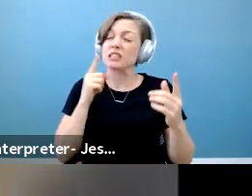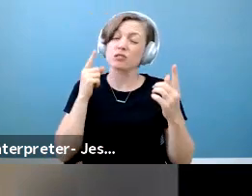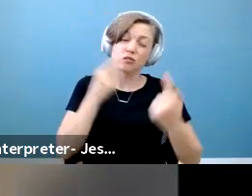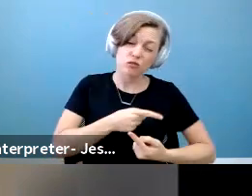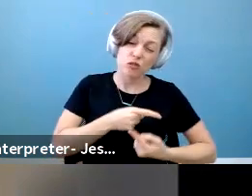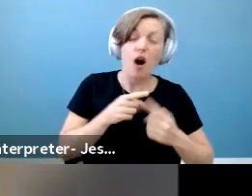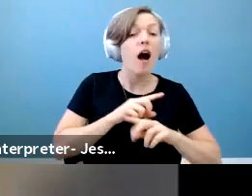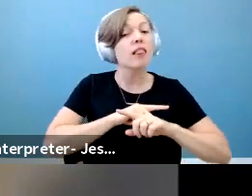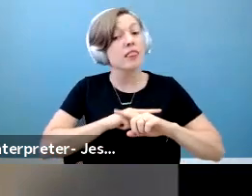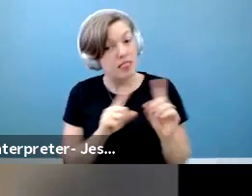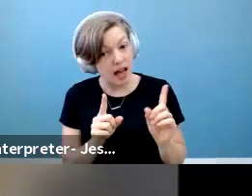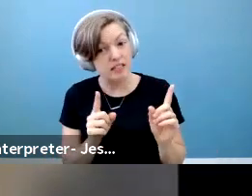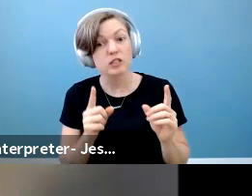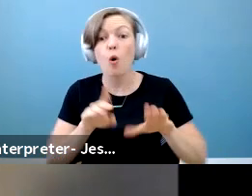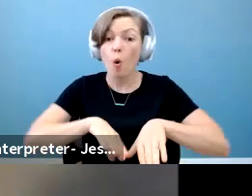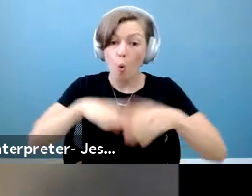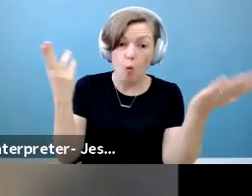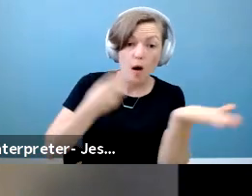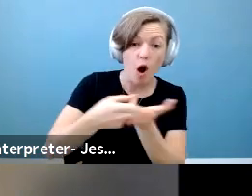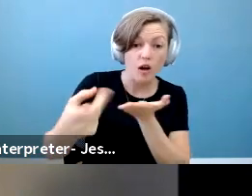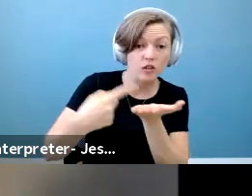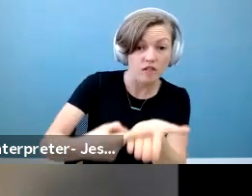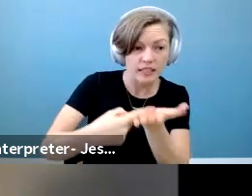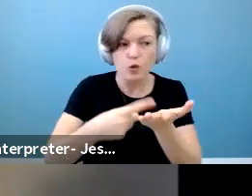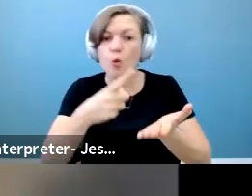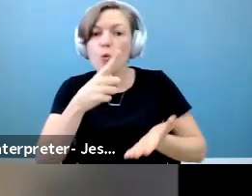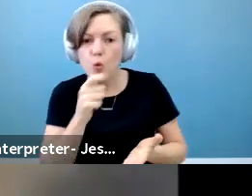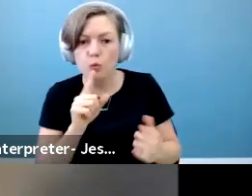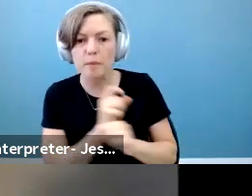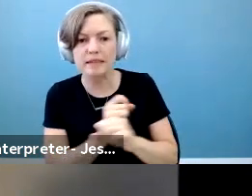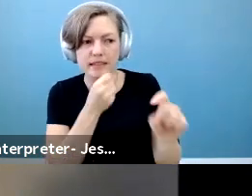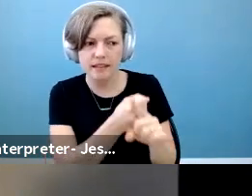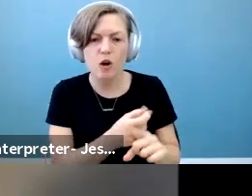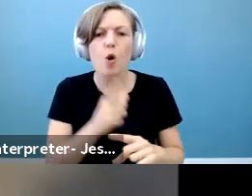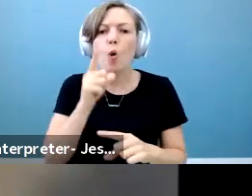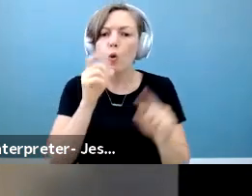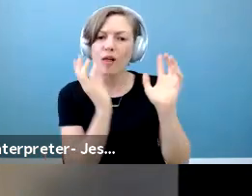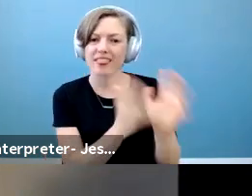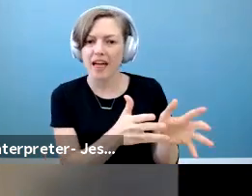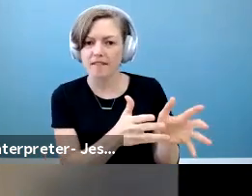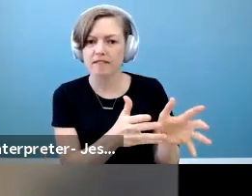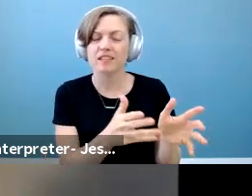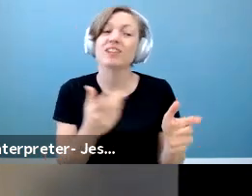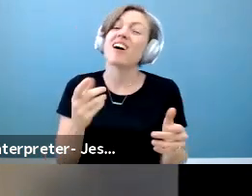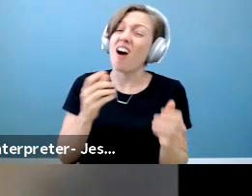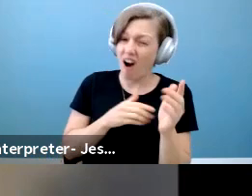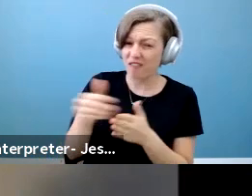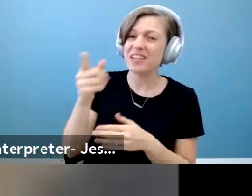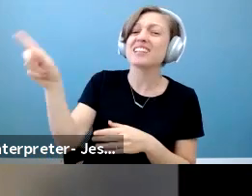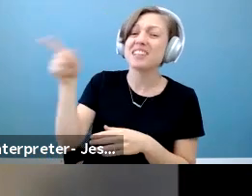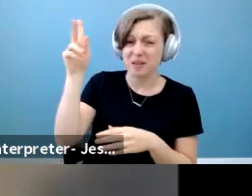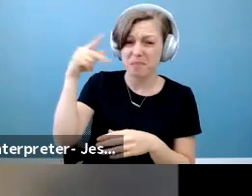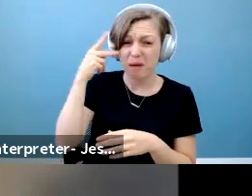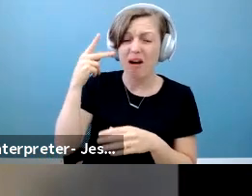honest conversation about what we're seeing and who's most impacted and who's left behind. And we're not in many ways willing to do that in the policy realm